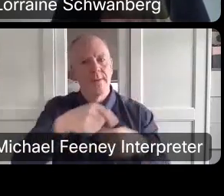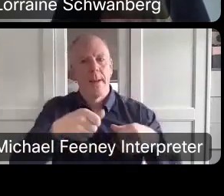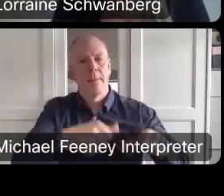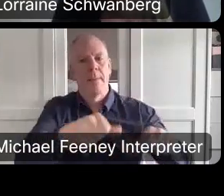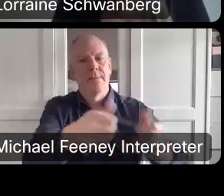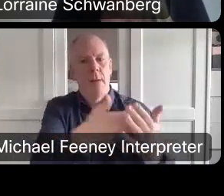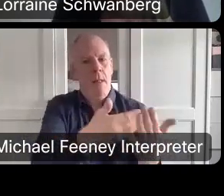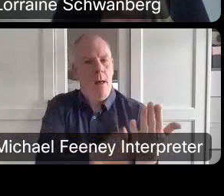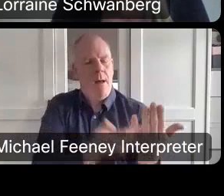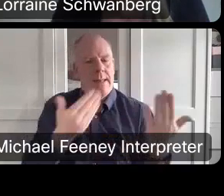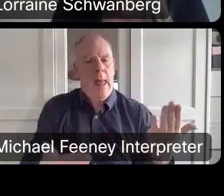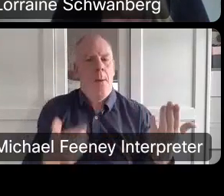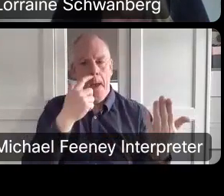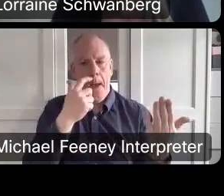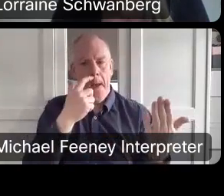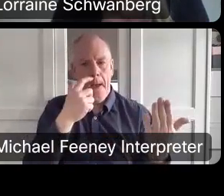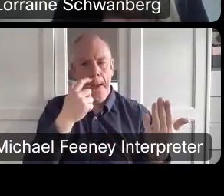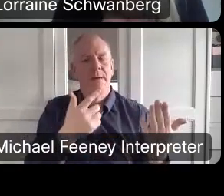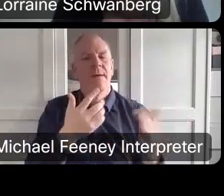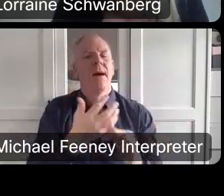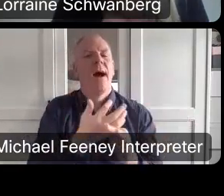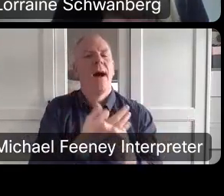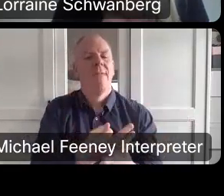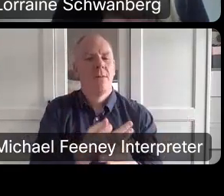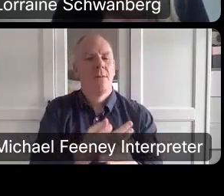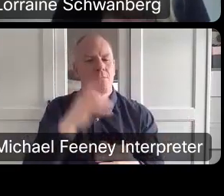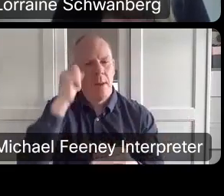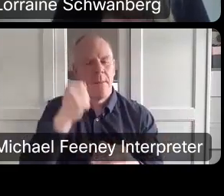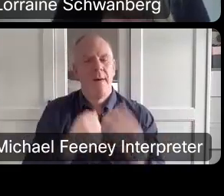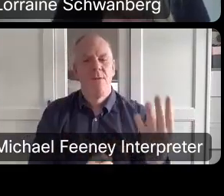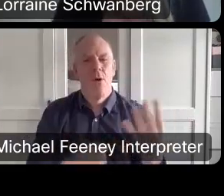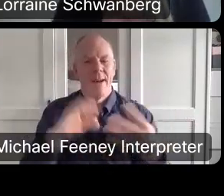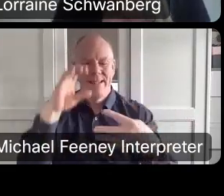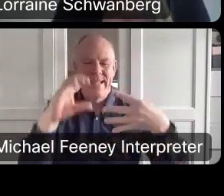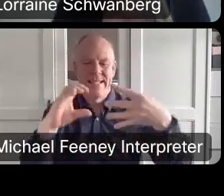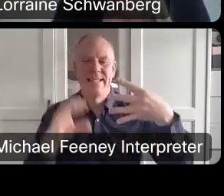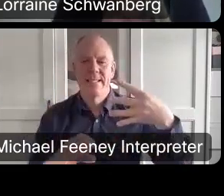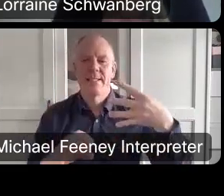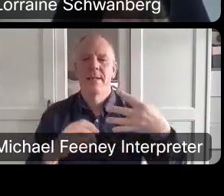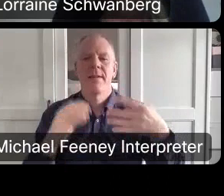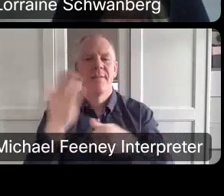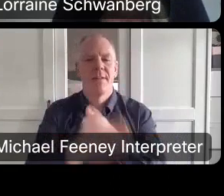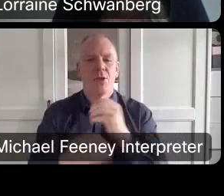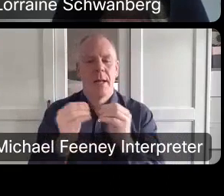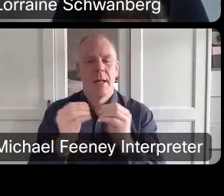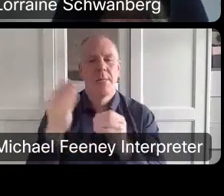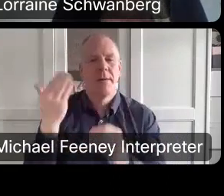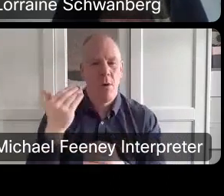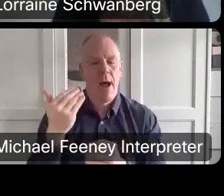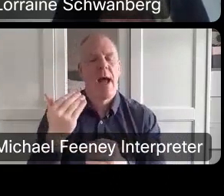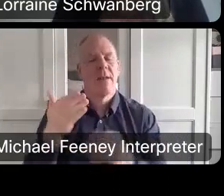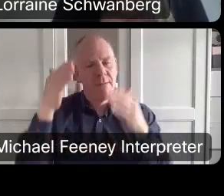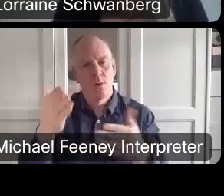the legislation and follow the 4 C's as you highlighted, John, and maintain a focus on staff support as